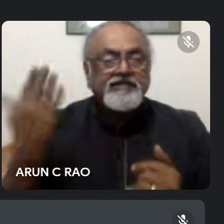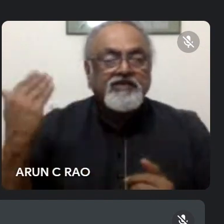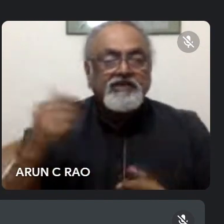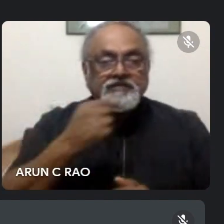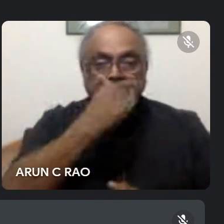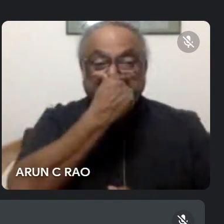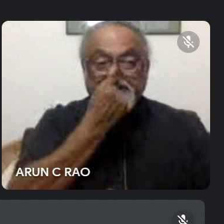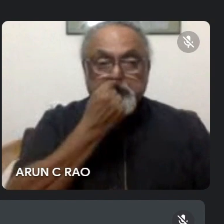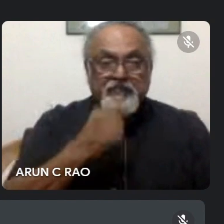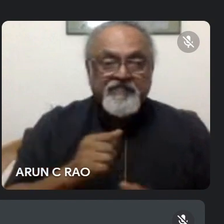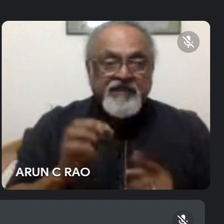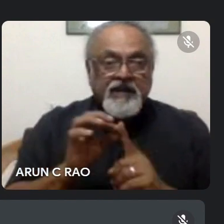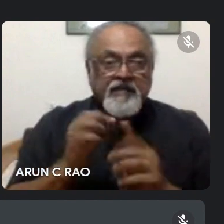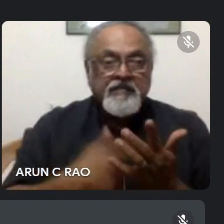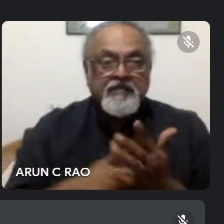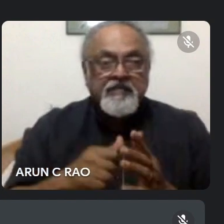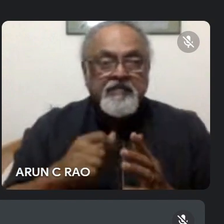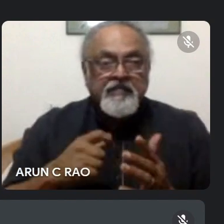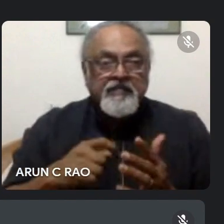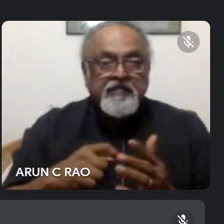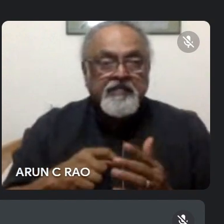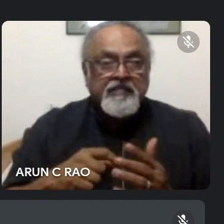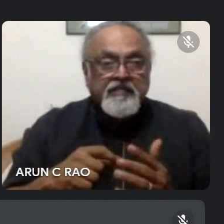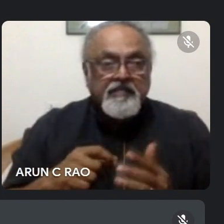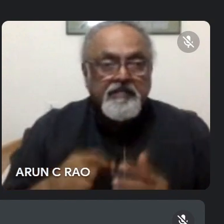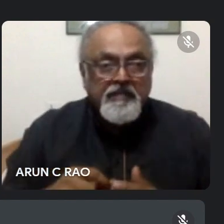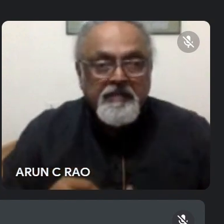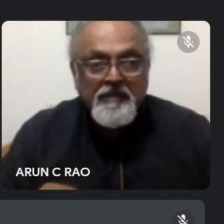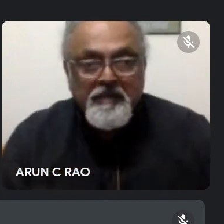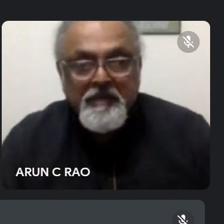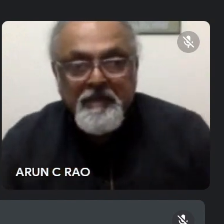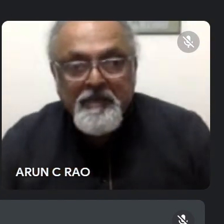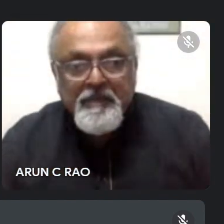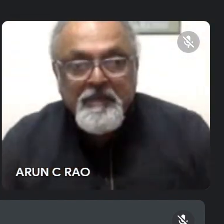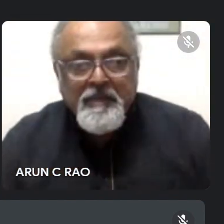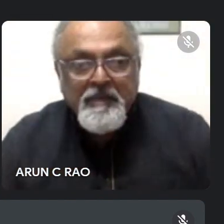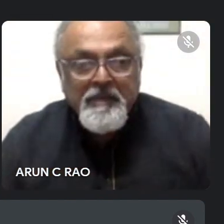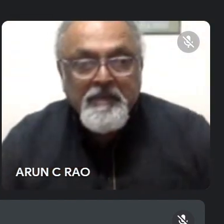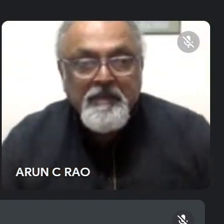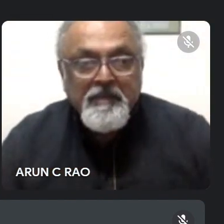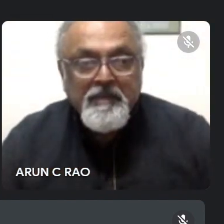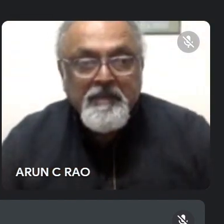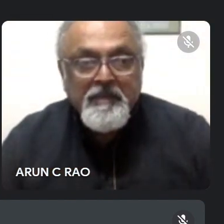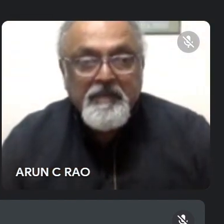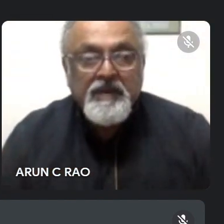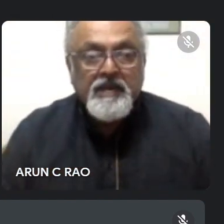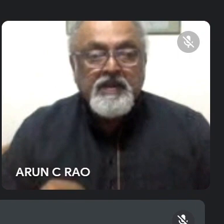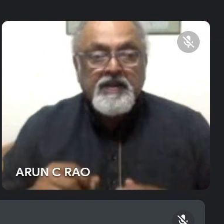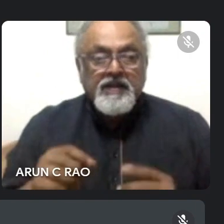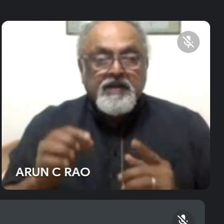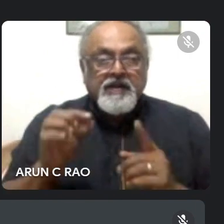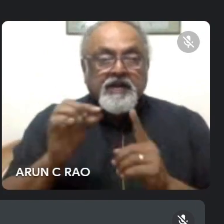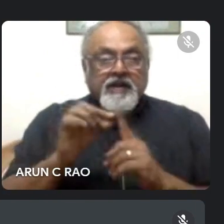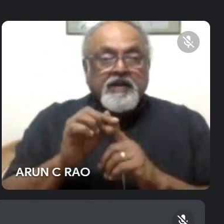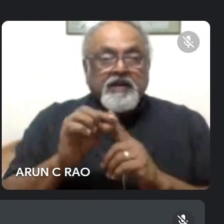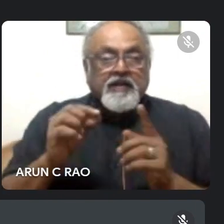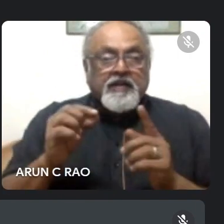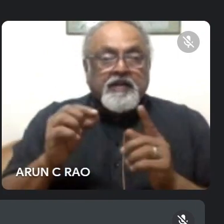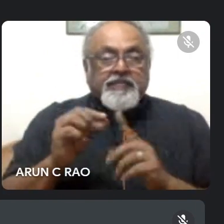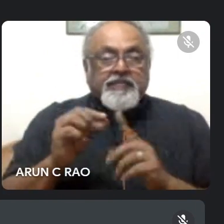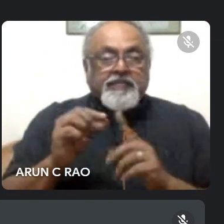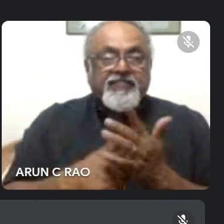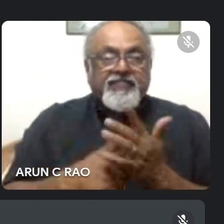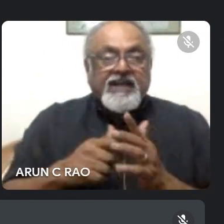try, sharing my screen for him. Just let me know if my screen is available. It's